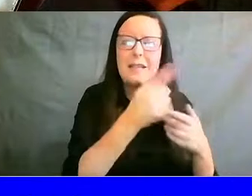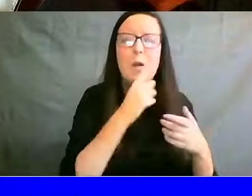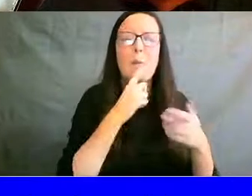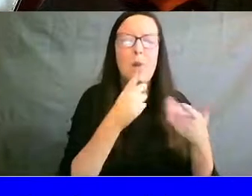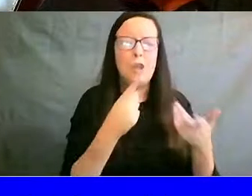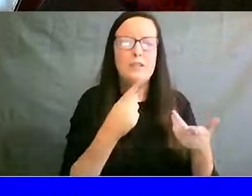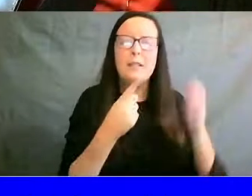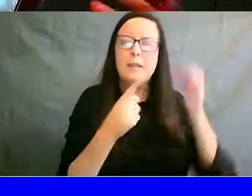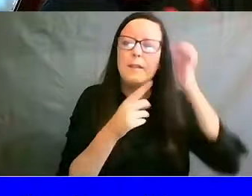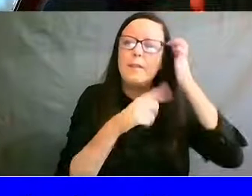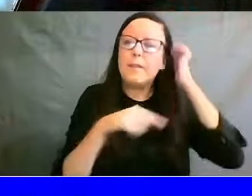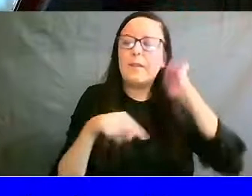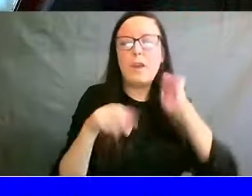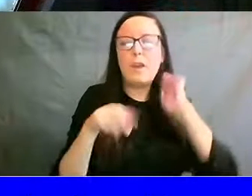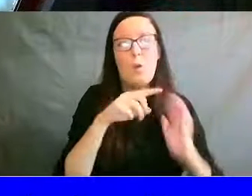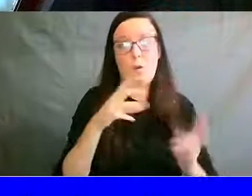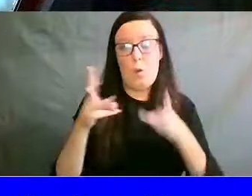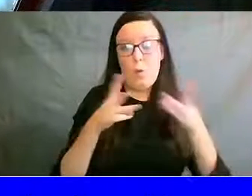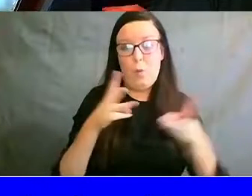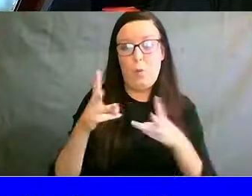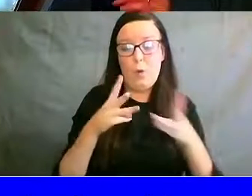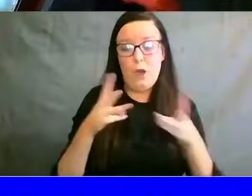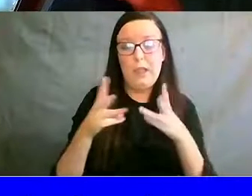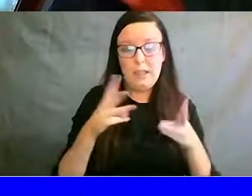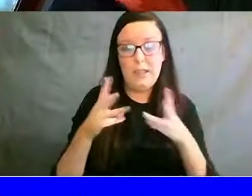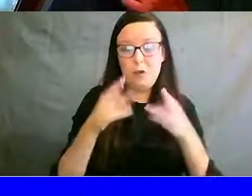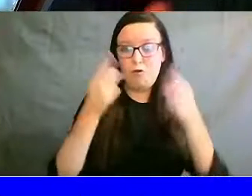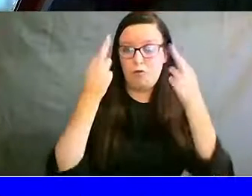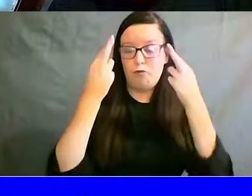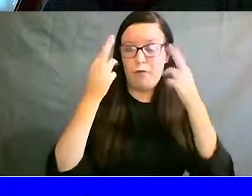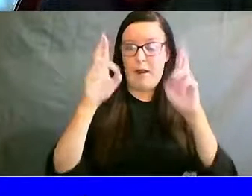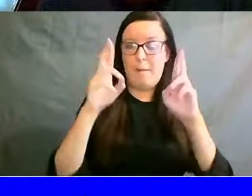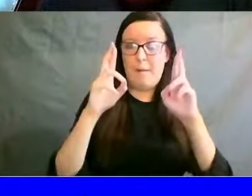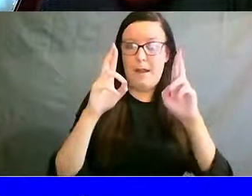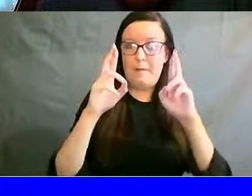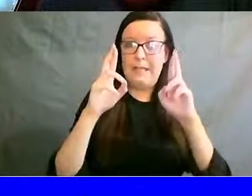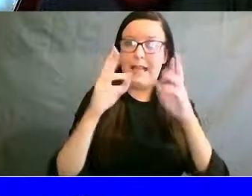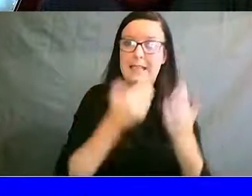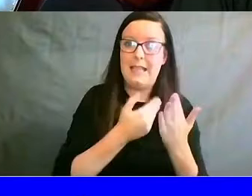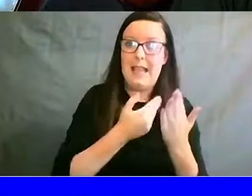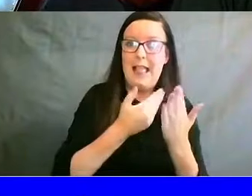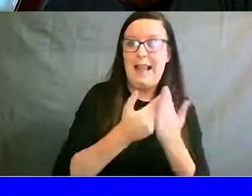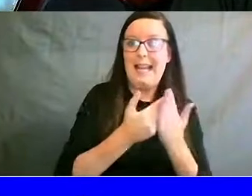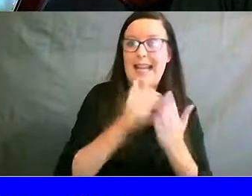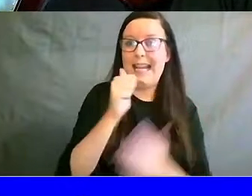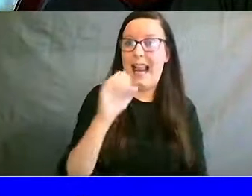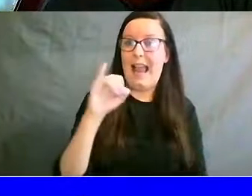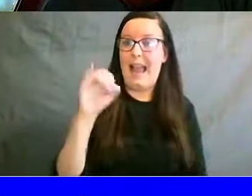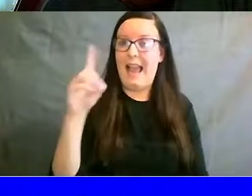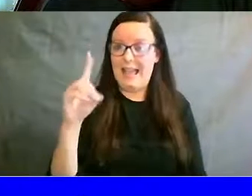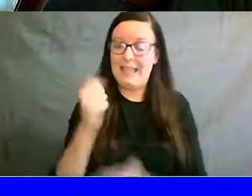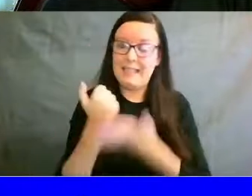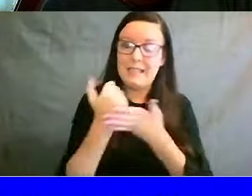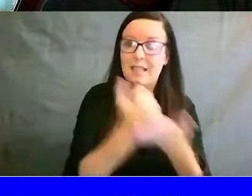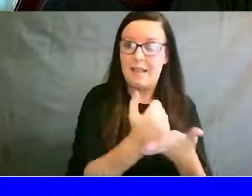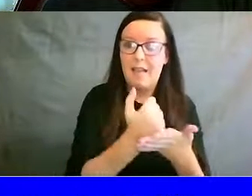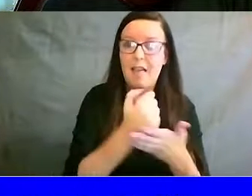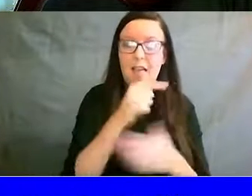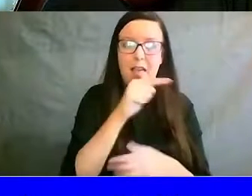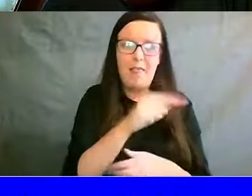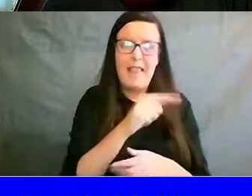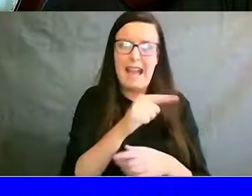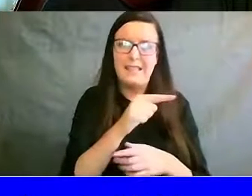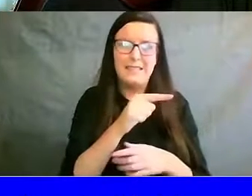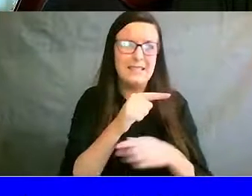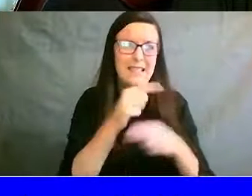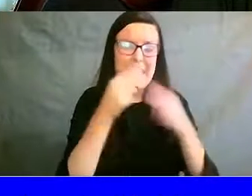in the public sphere, those representing, those working on legal aid, criminal solicitors, is a profession in crisis. There's almost